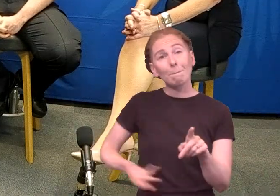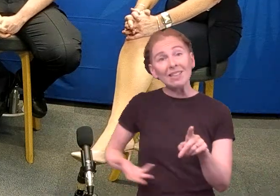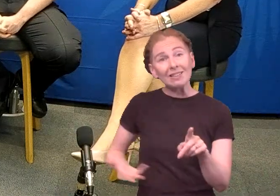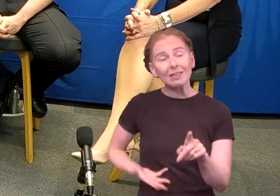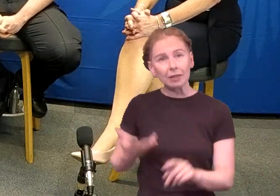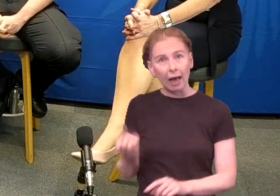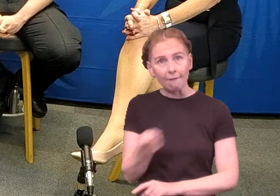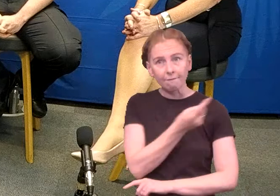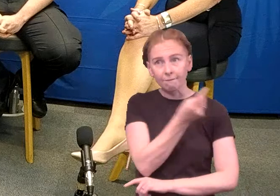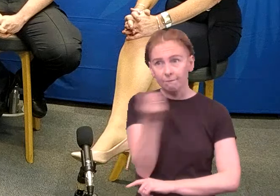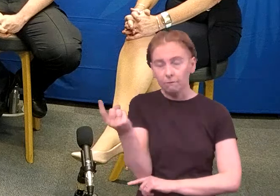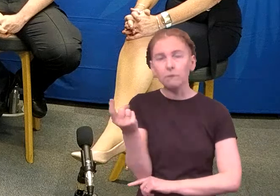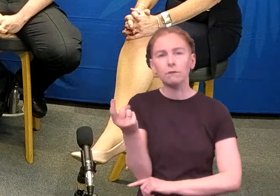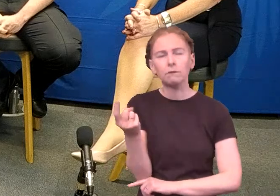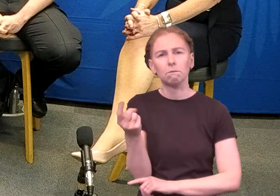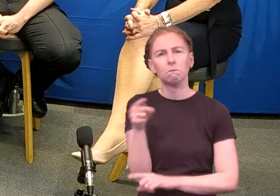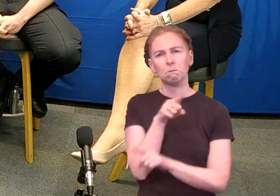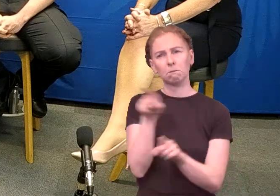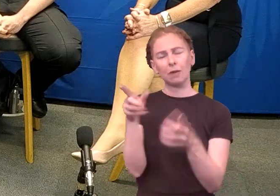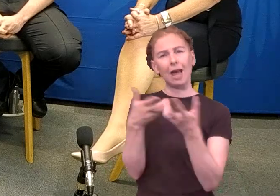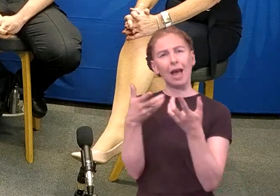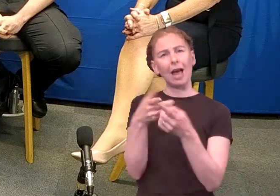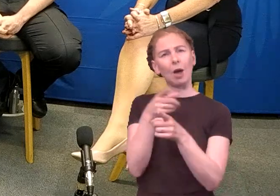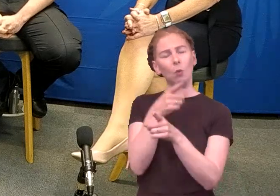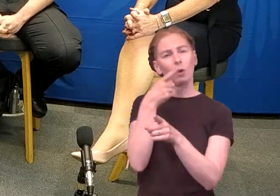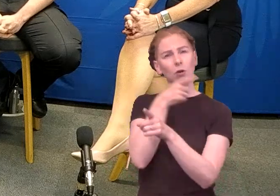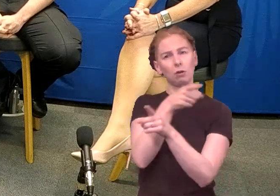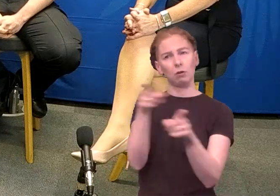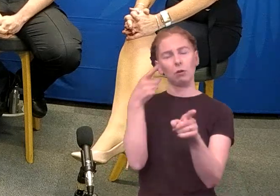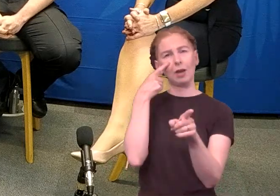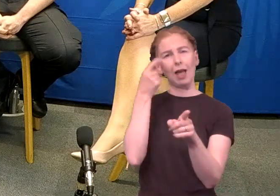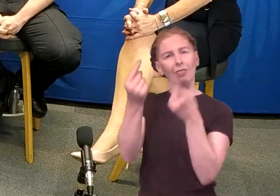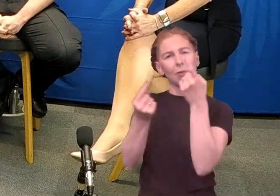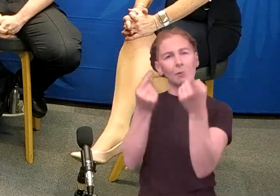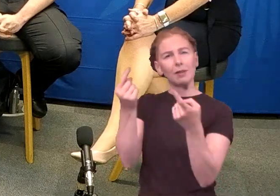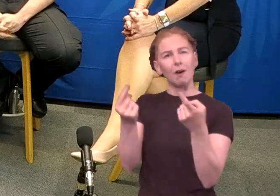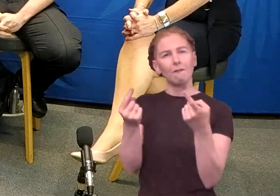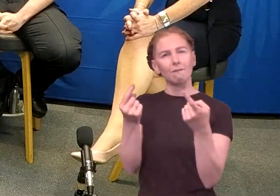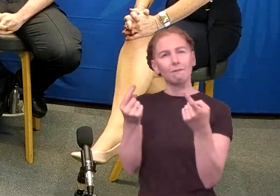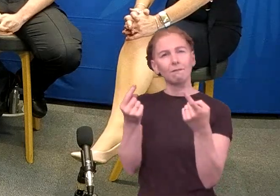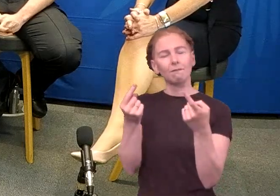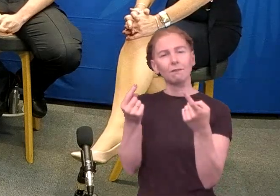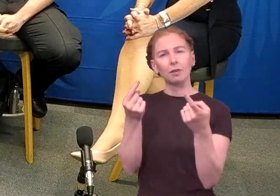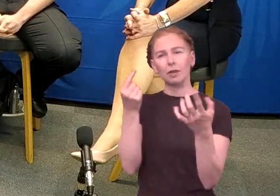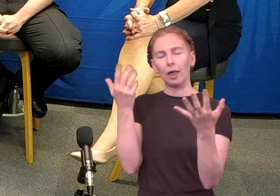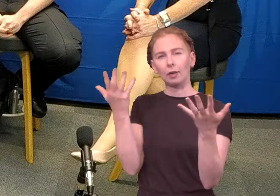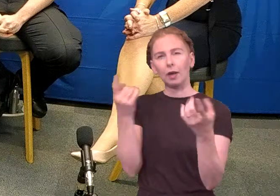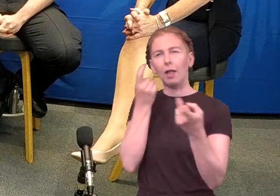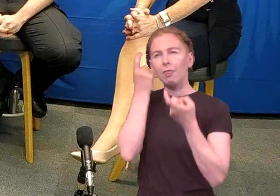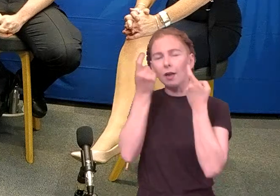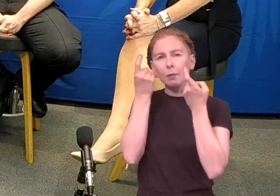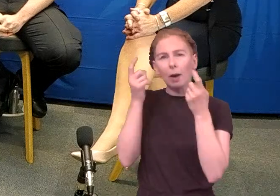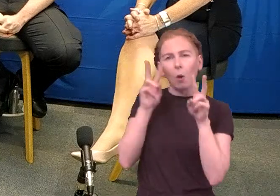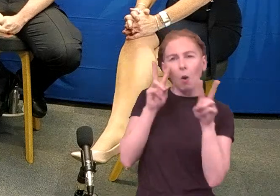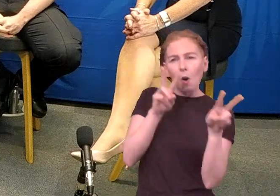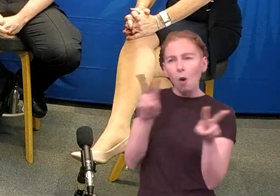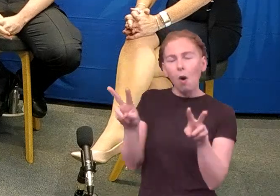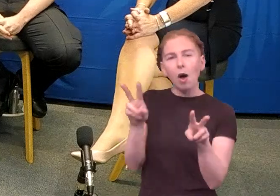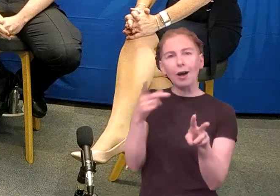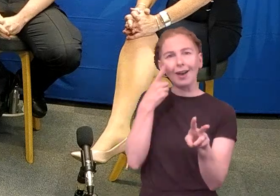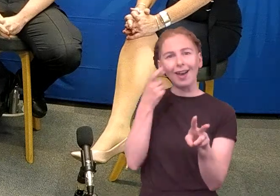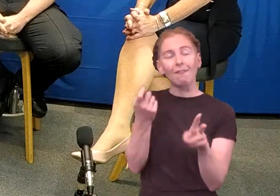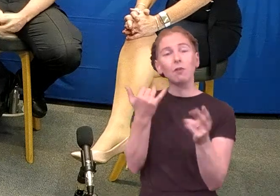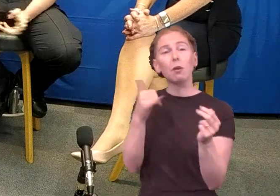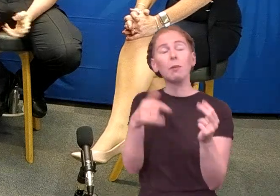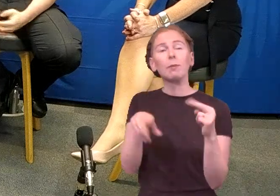anything that they can pay particular attention to? I'm guessing when, they have people come into their public-facing businesses, so